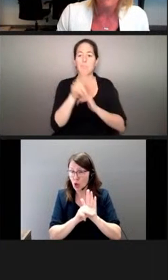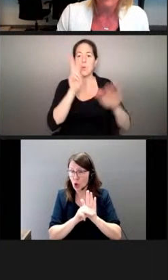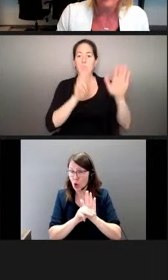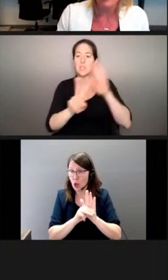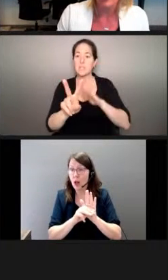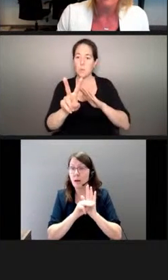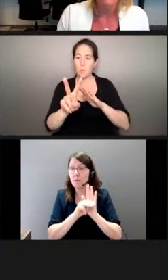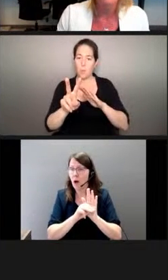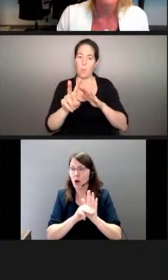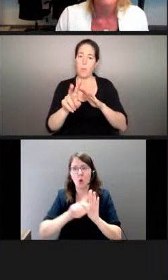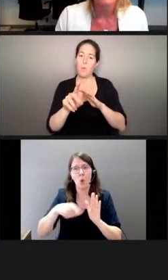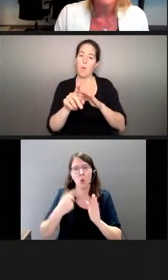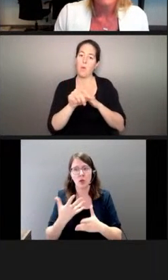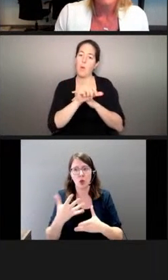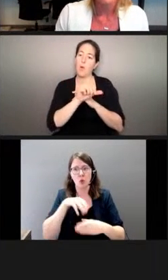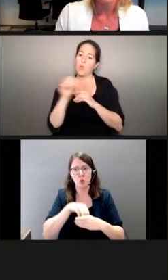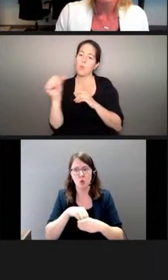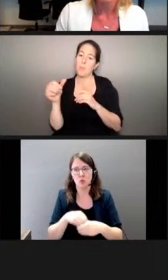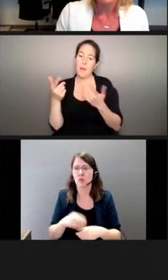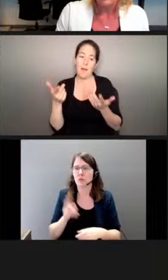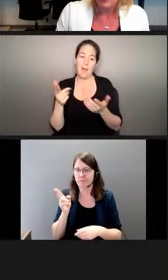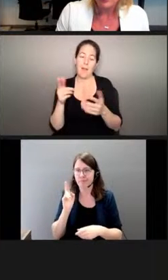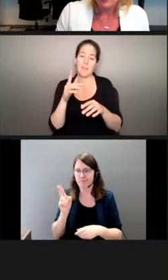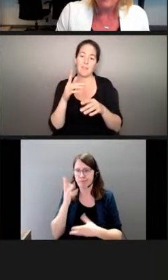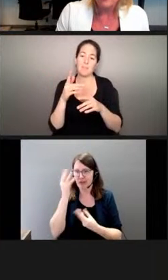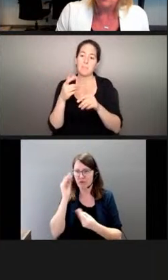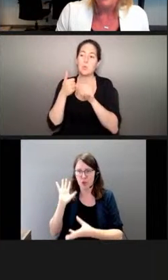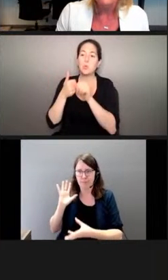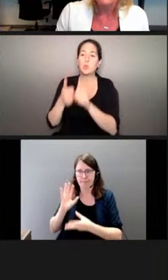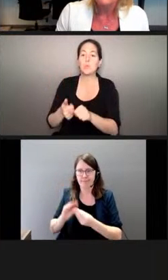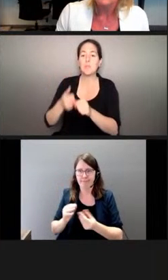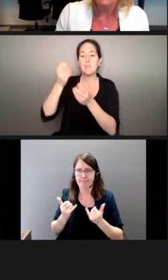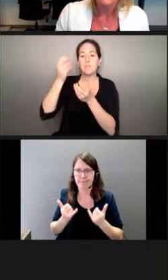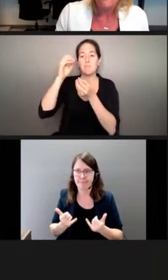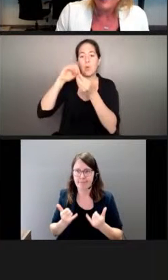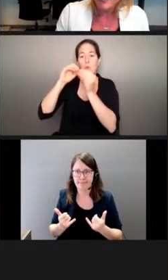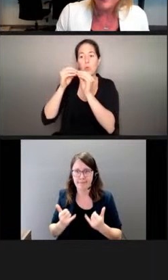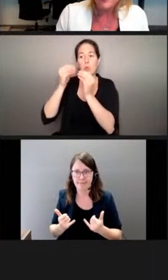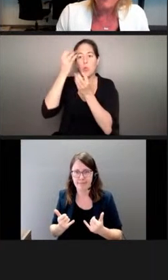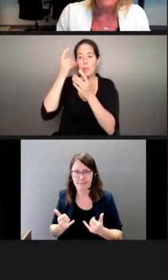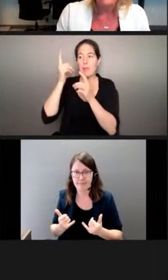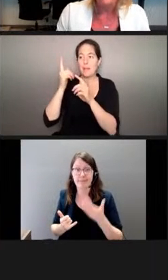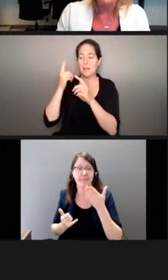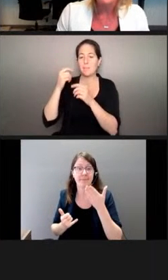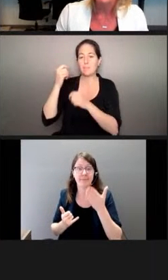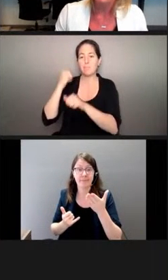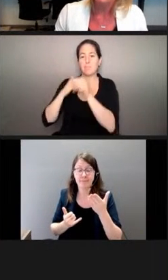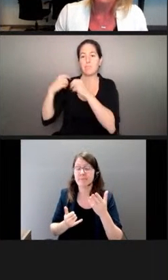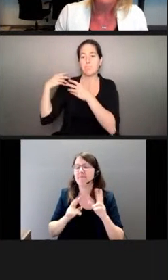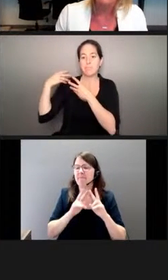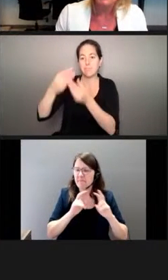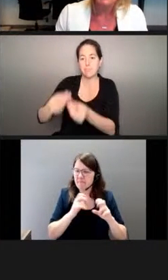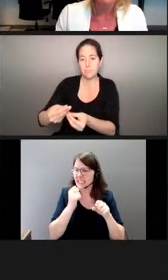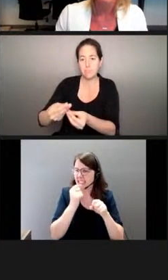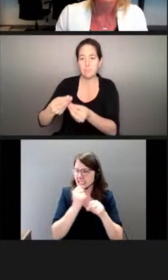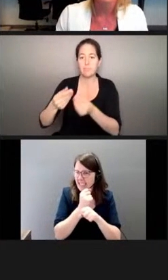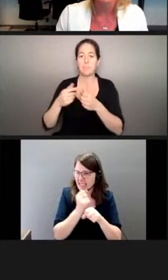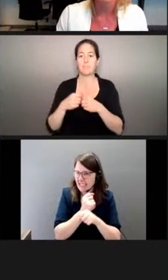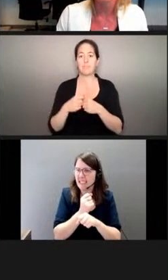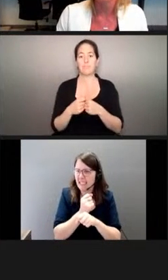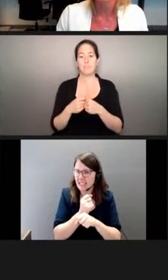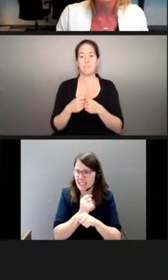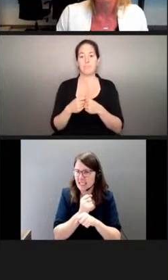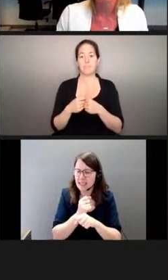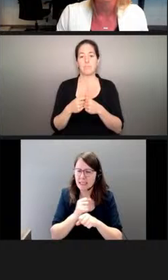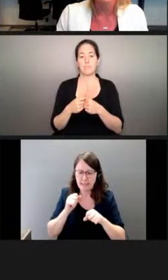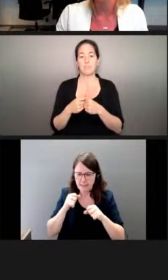current information. The projections are based on a statistical analysis of available historical information on how